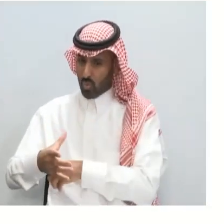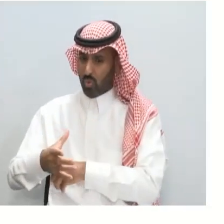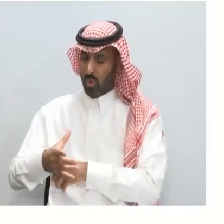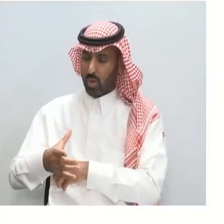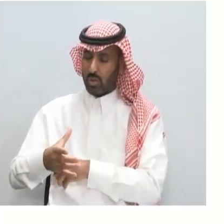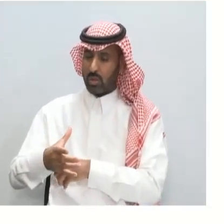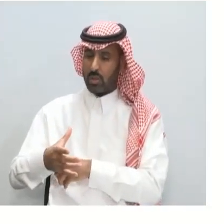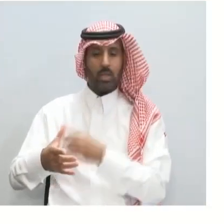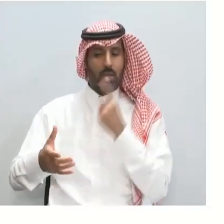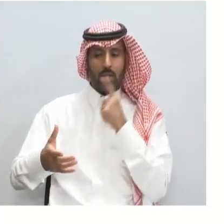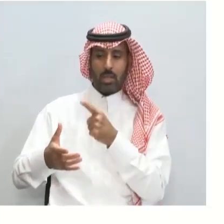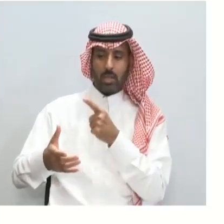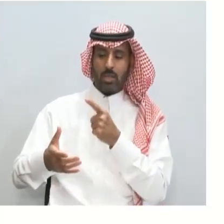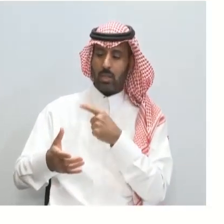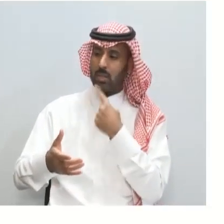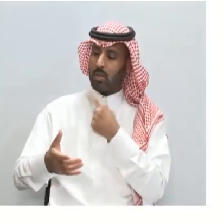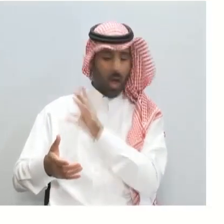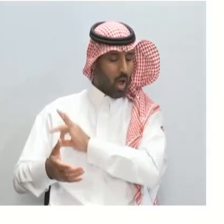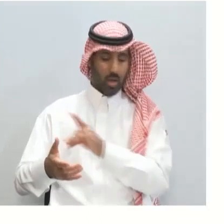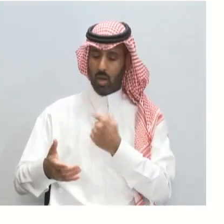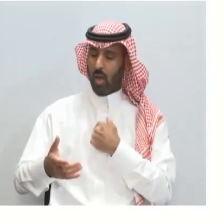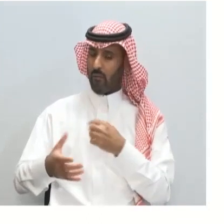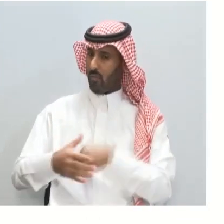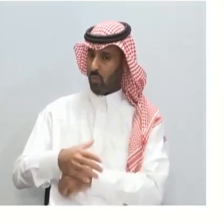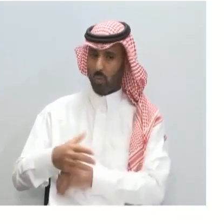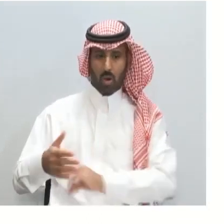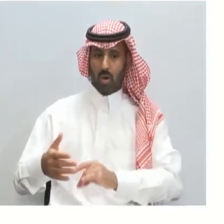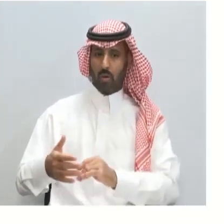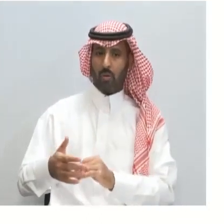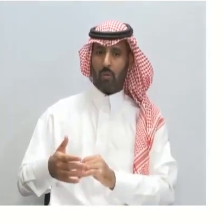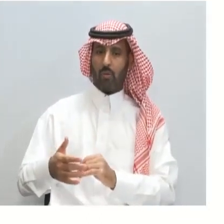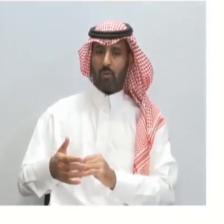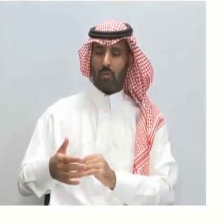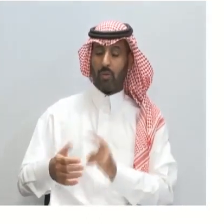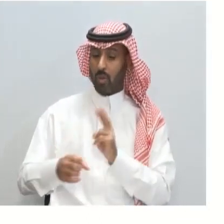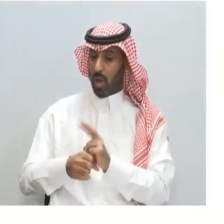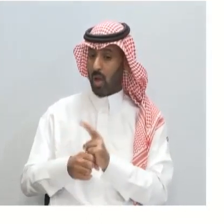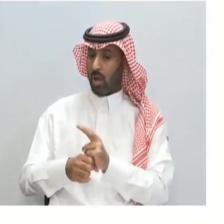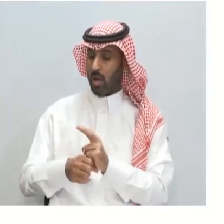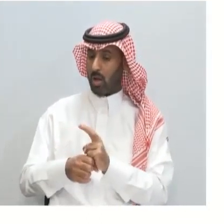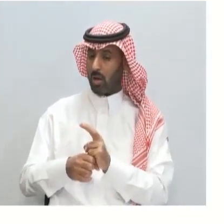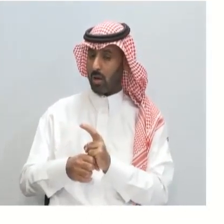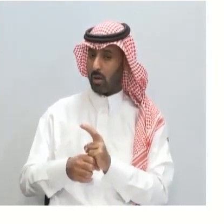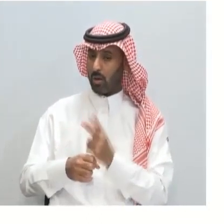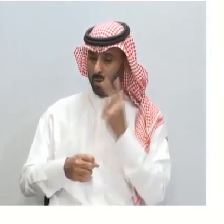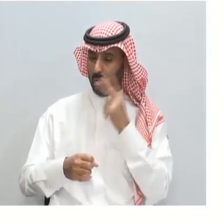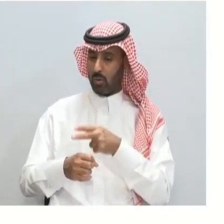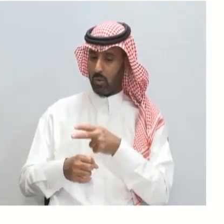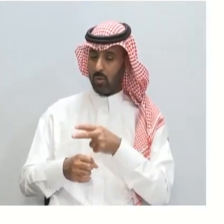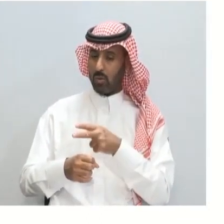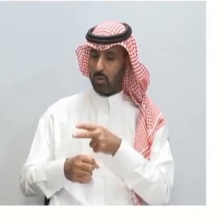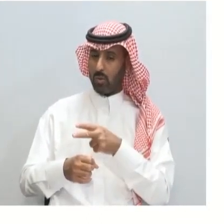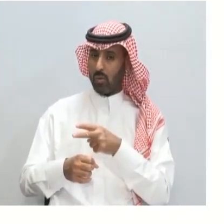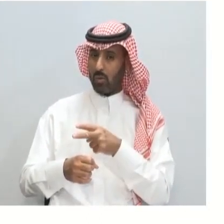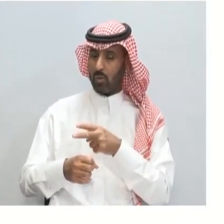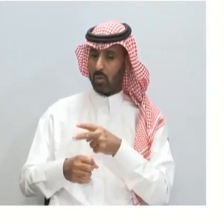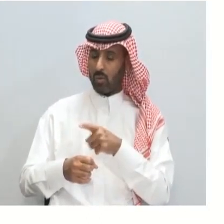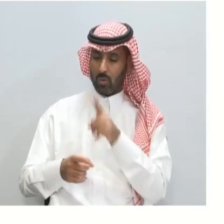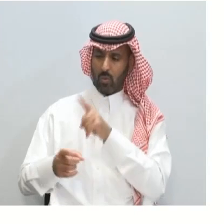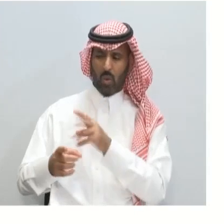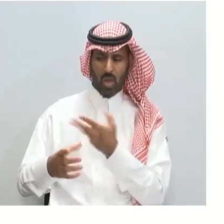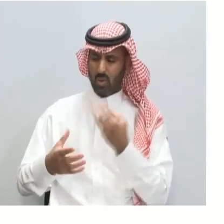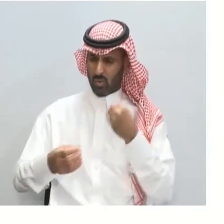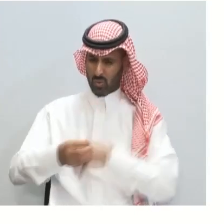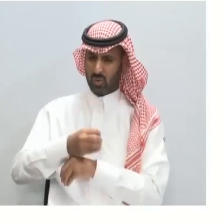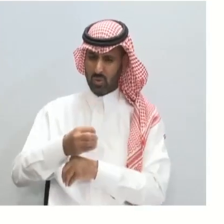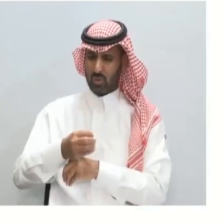didn't see his co-worker stuffing the shirt into his bag. When he saw them, he went and asked him about it.